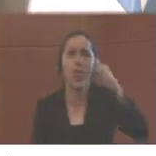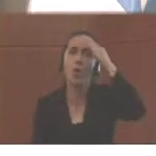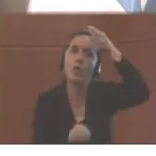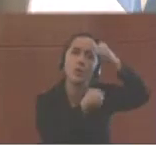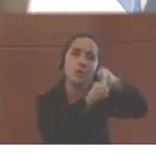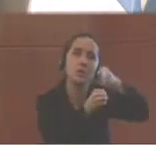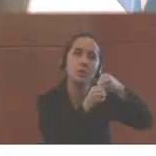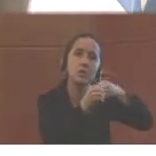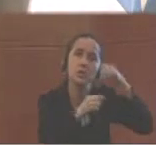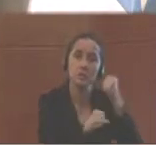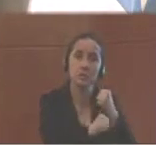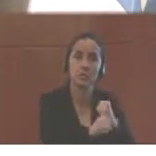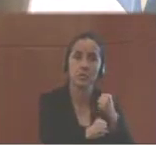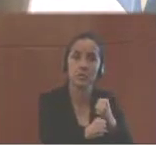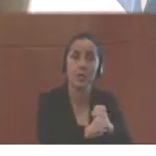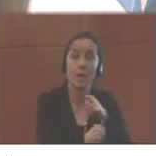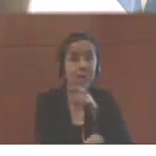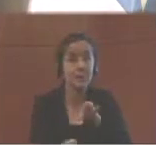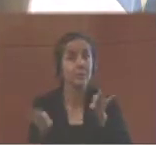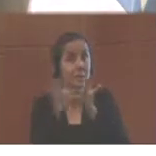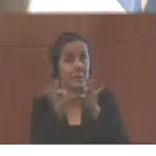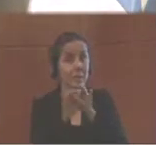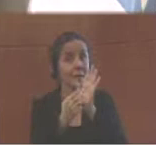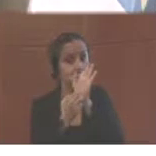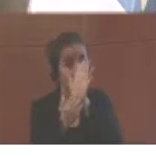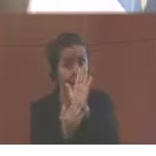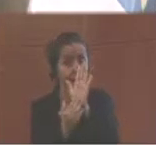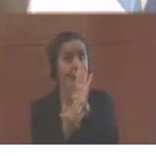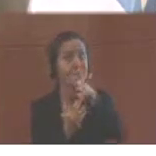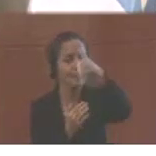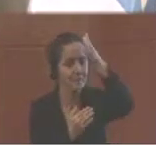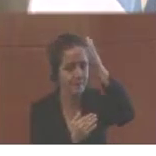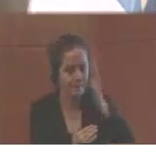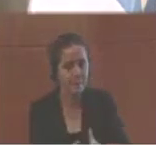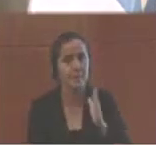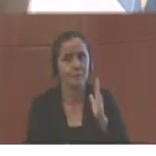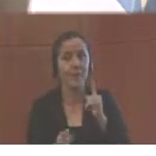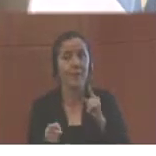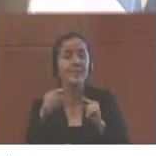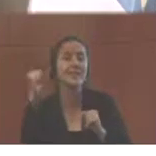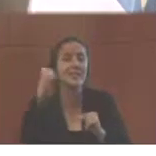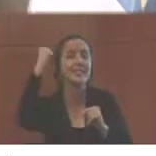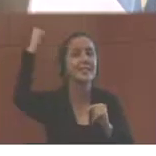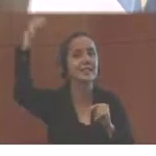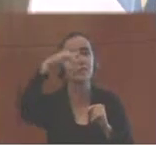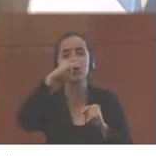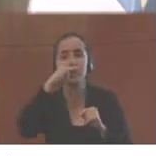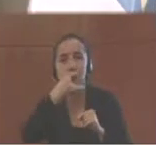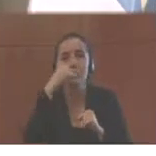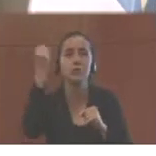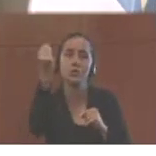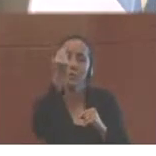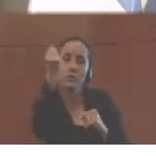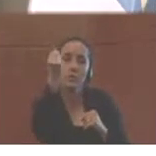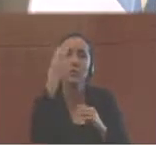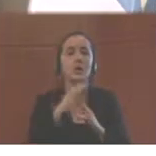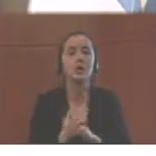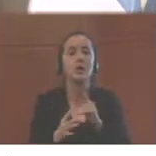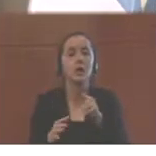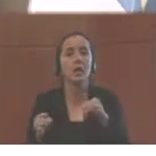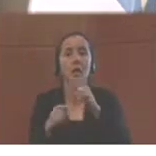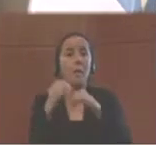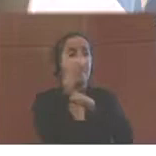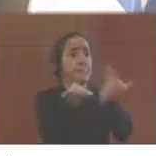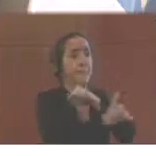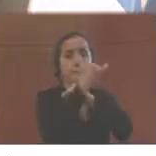where we work, we hope that they will ensure the compliance, promotion, and guarantee of the rights